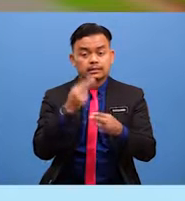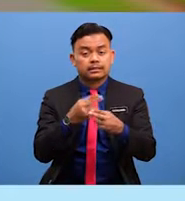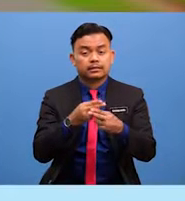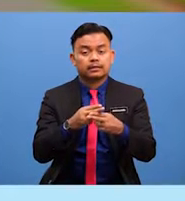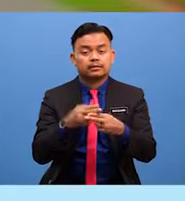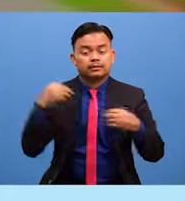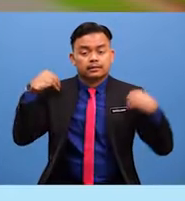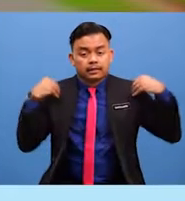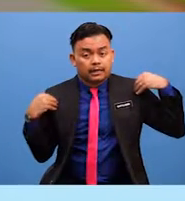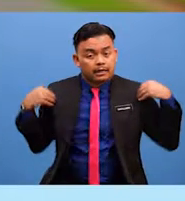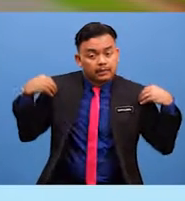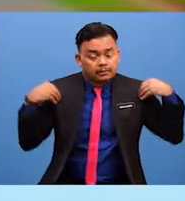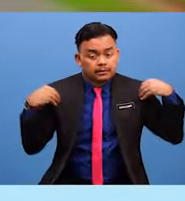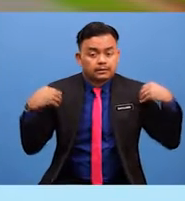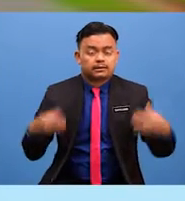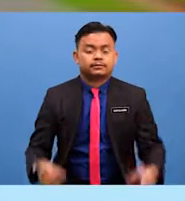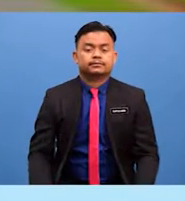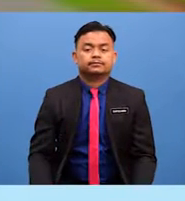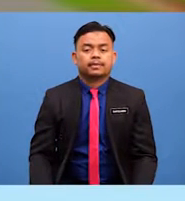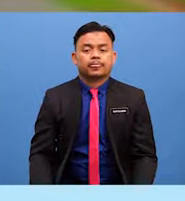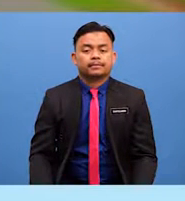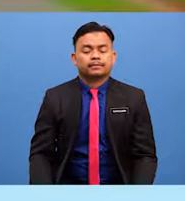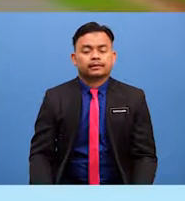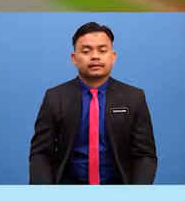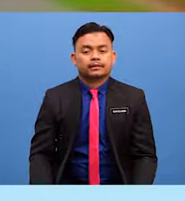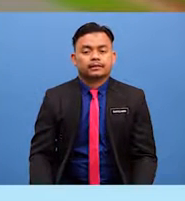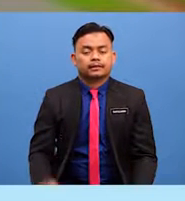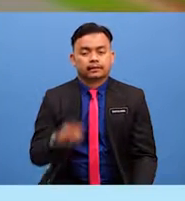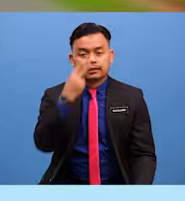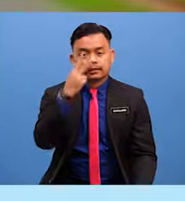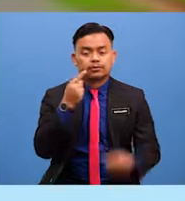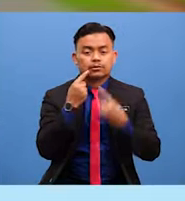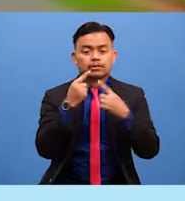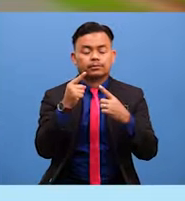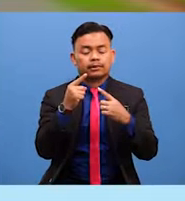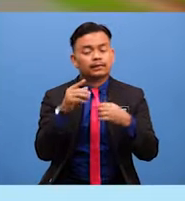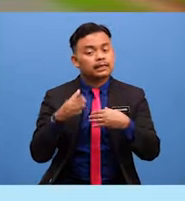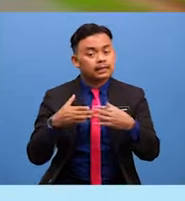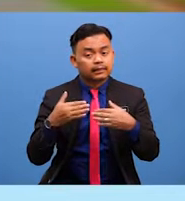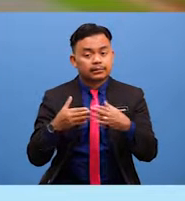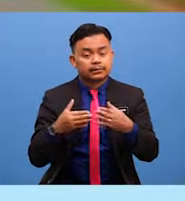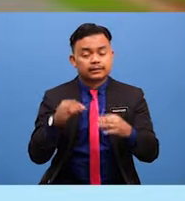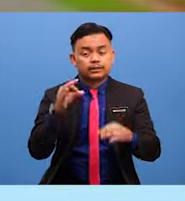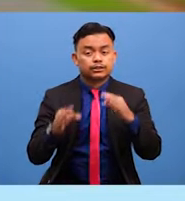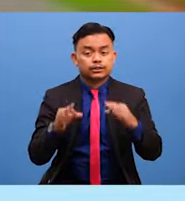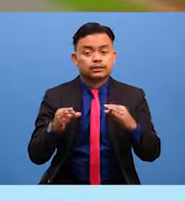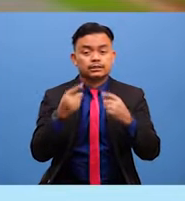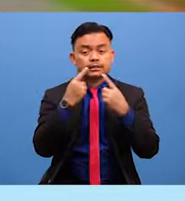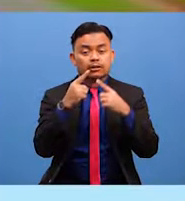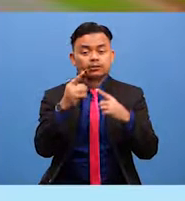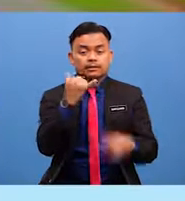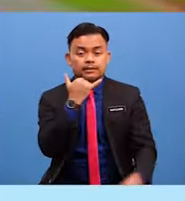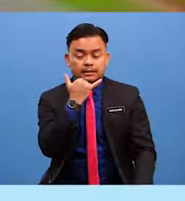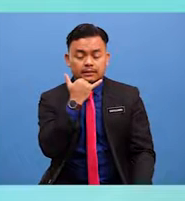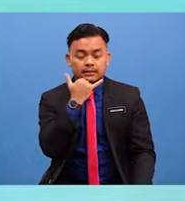Let's check the answers. It doesn't matter if you don't get all the answers. We will learn new things